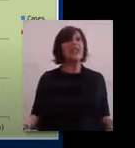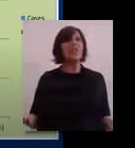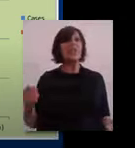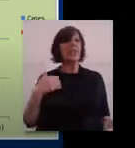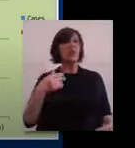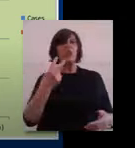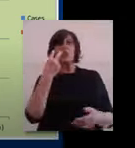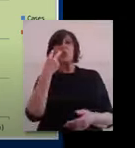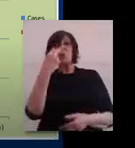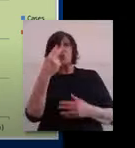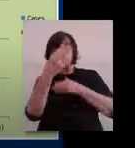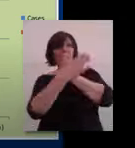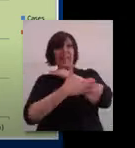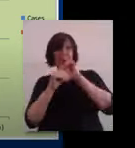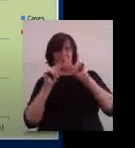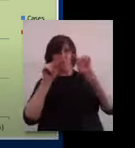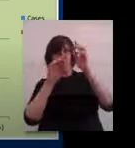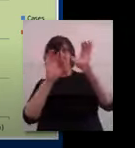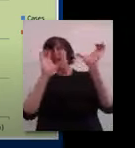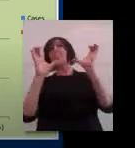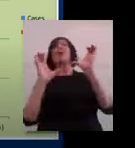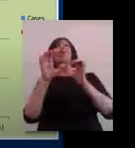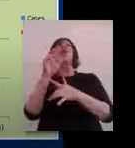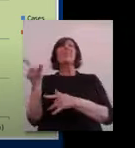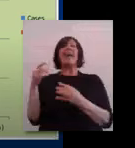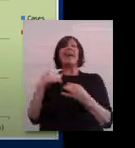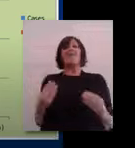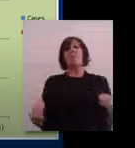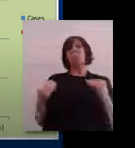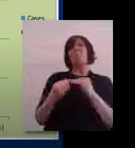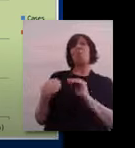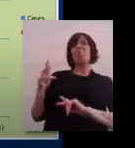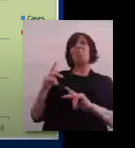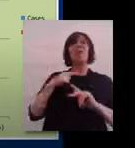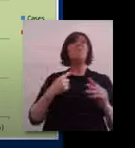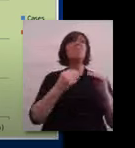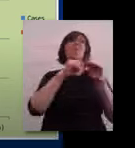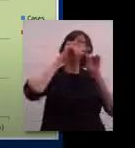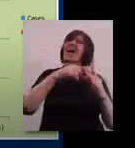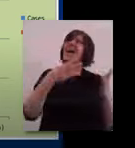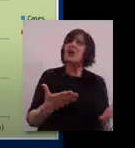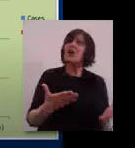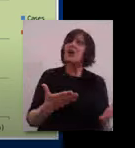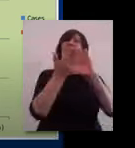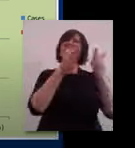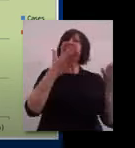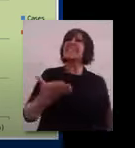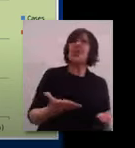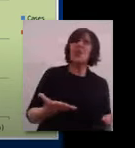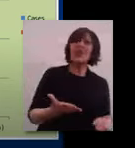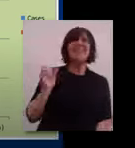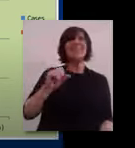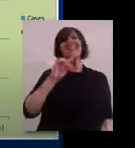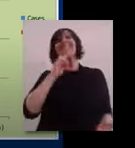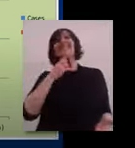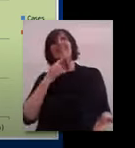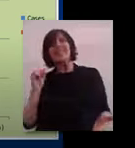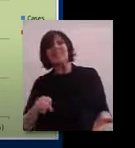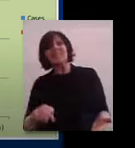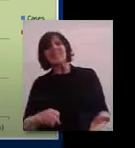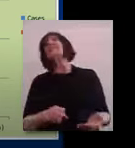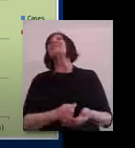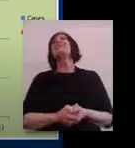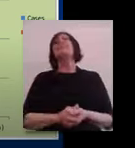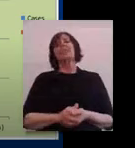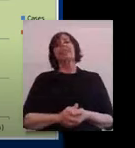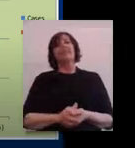on average, 300,000 more people than we do, and we have more cases and we have more deaths, and in comparison to Allegheny County, where